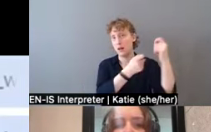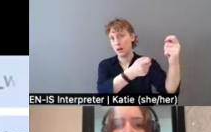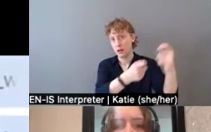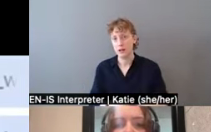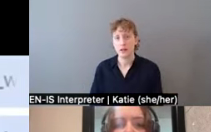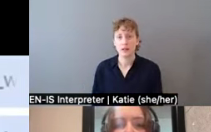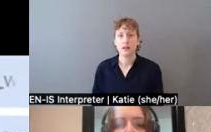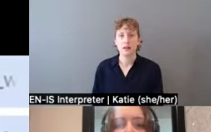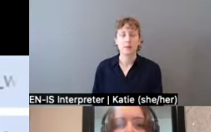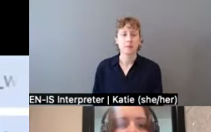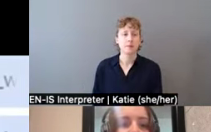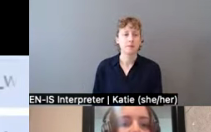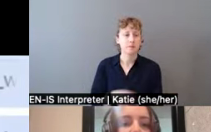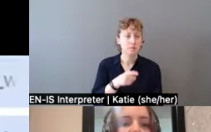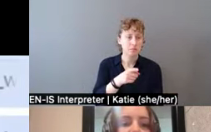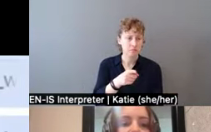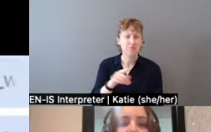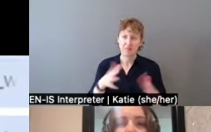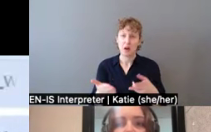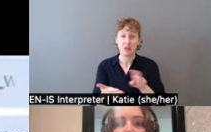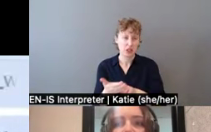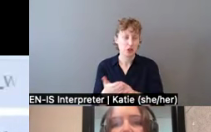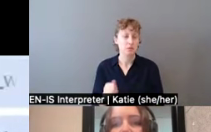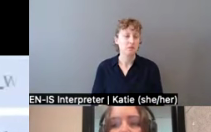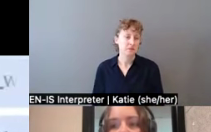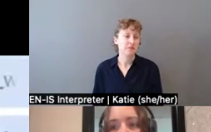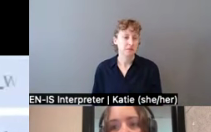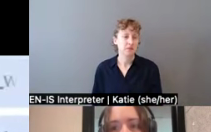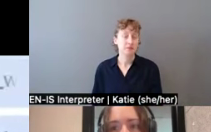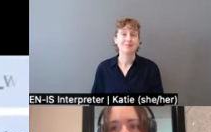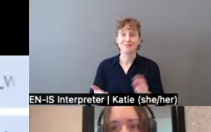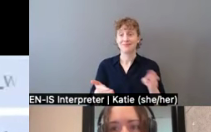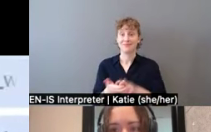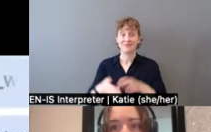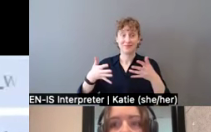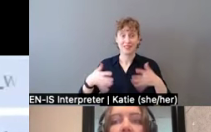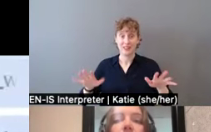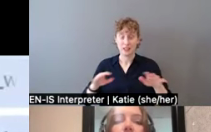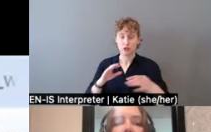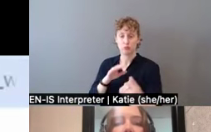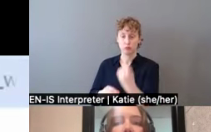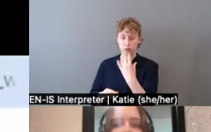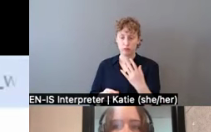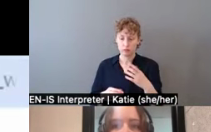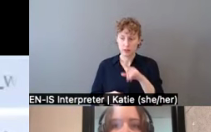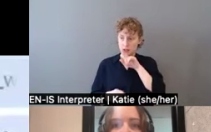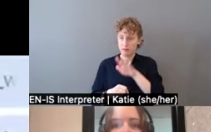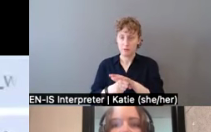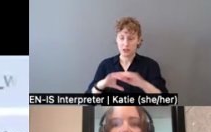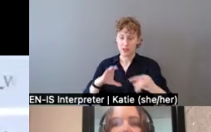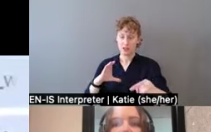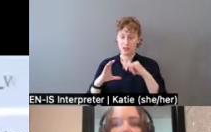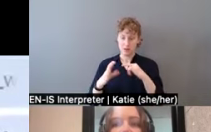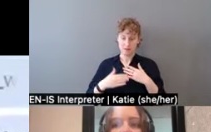for you to register. Once you register, you'll receive a confirmation email with your credentials,